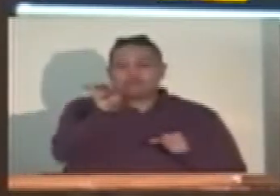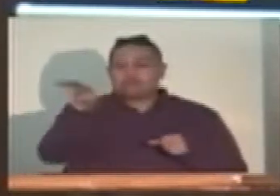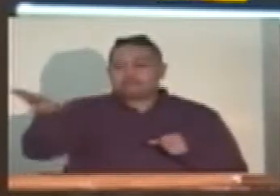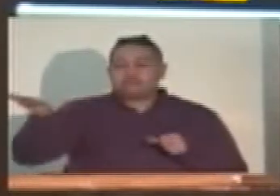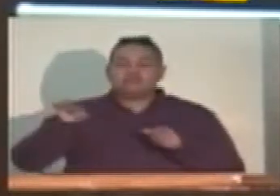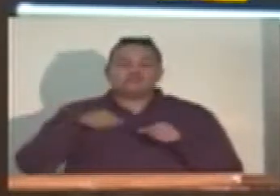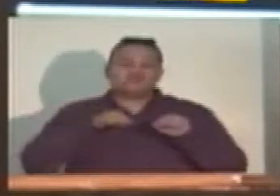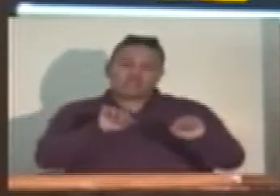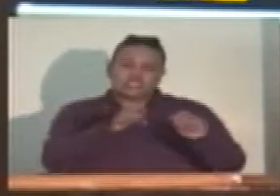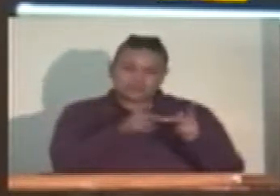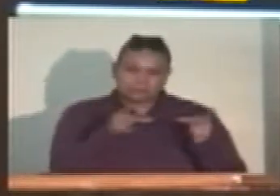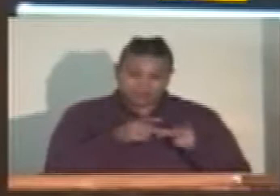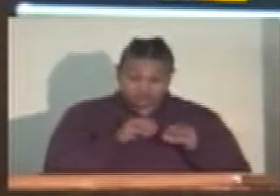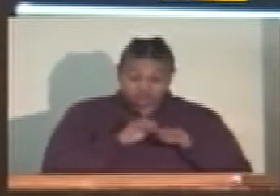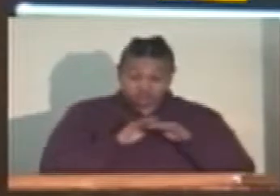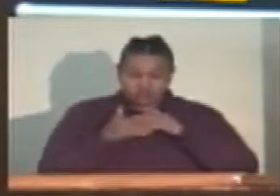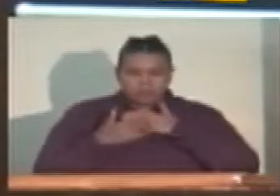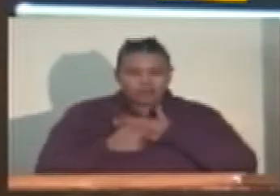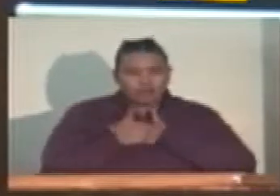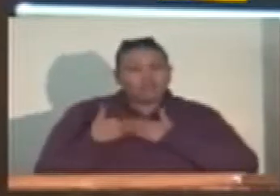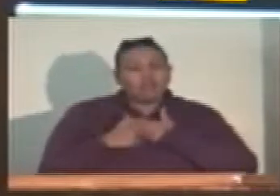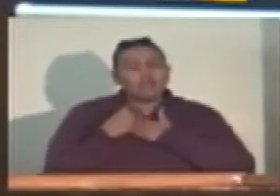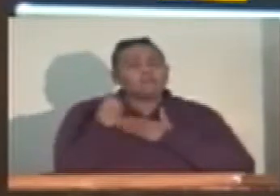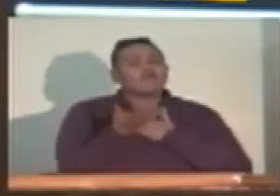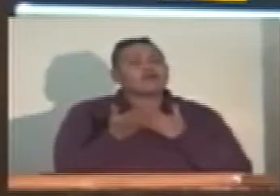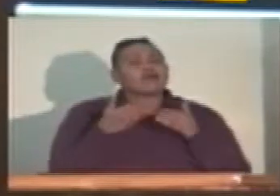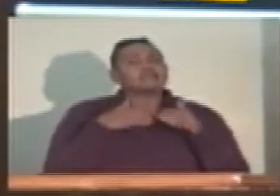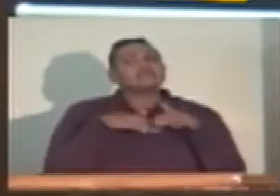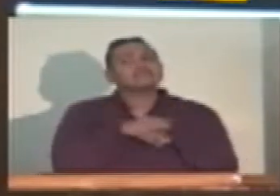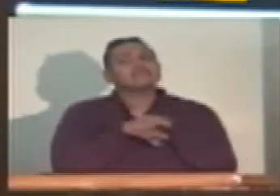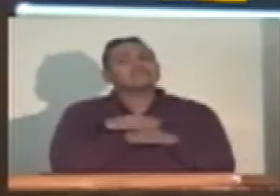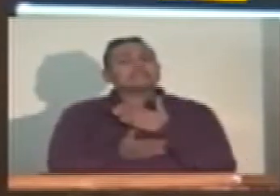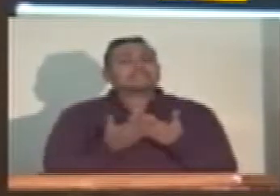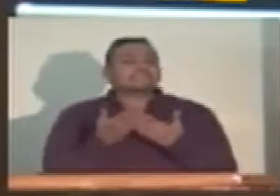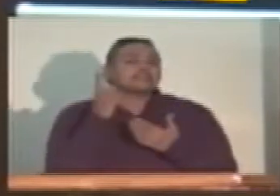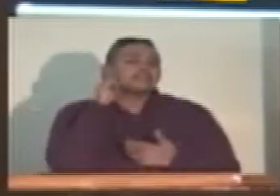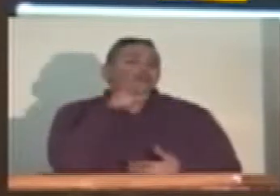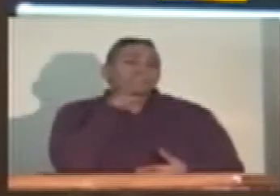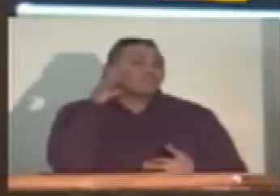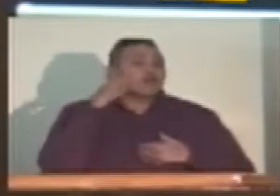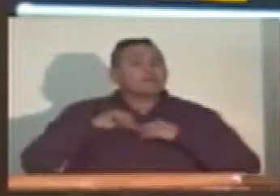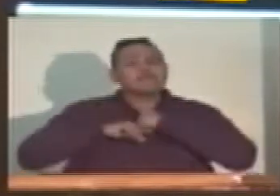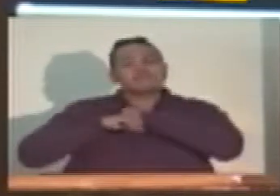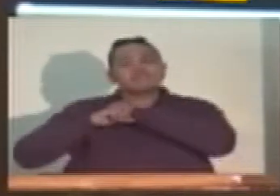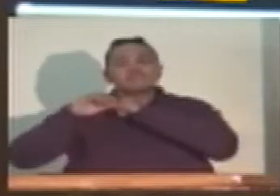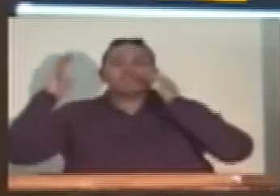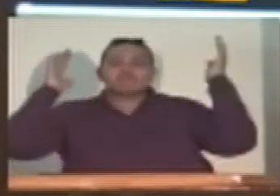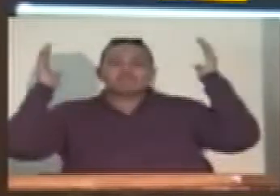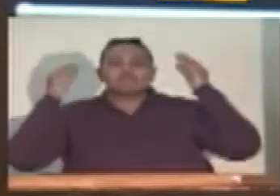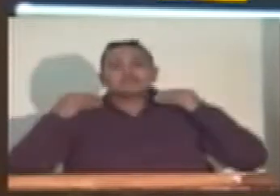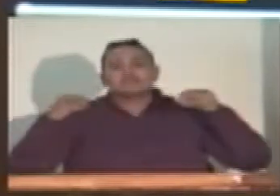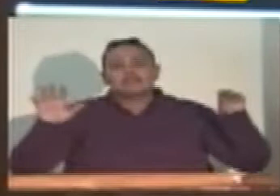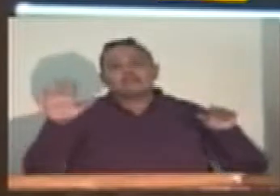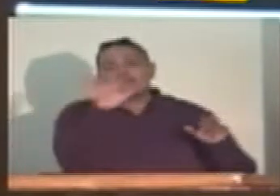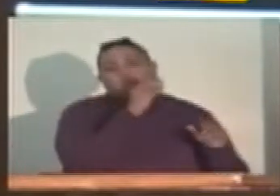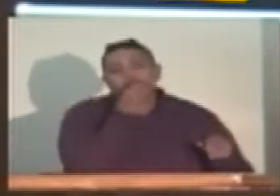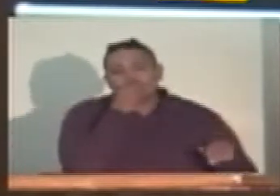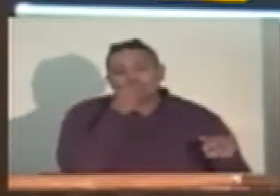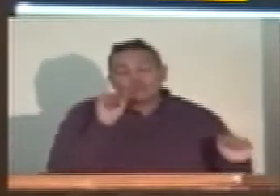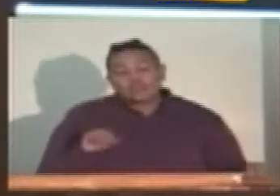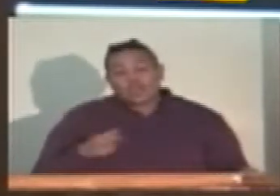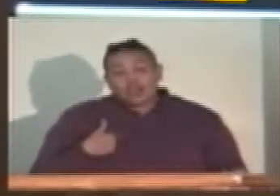the island, providing easy access for the farmer to market their produce. I'll be putting